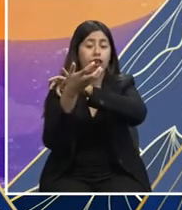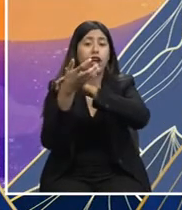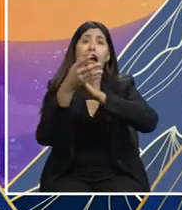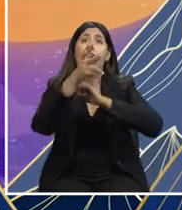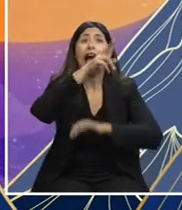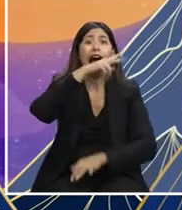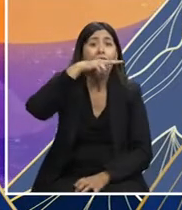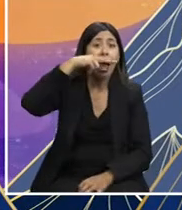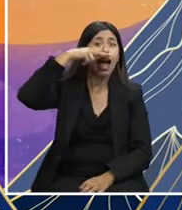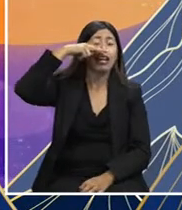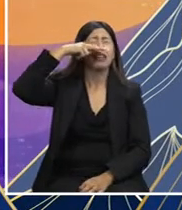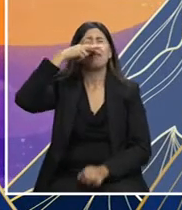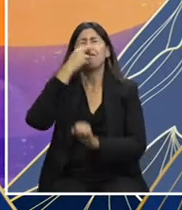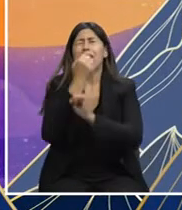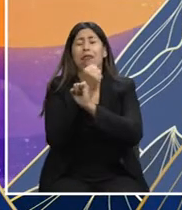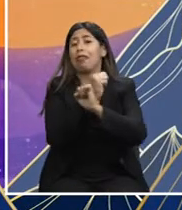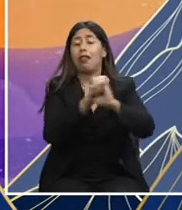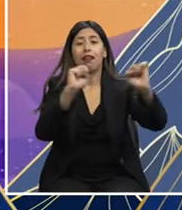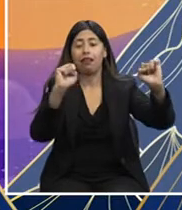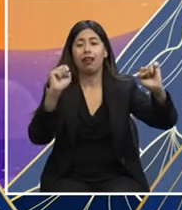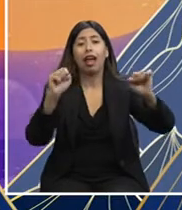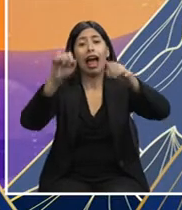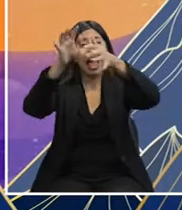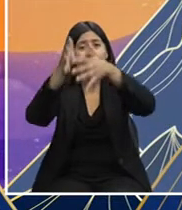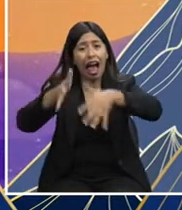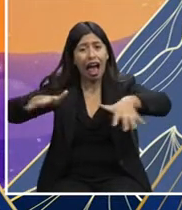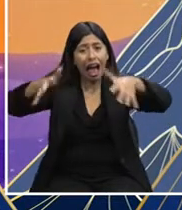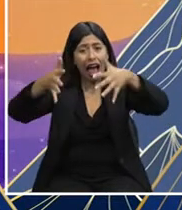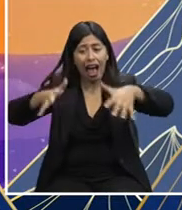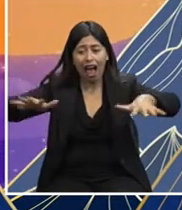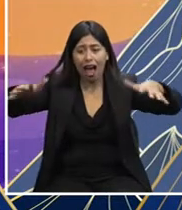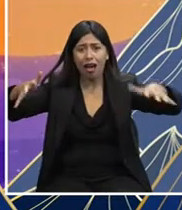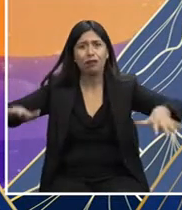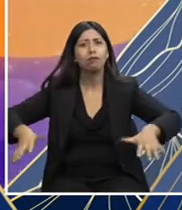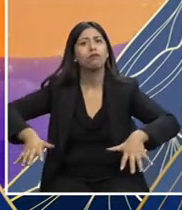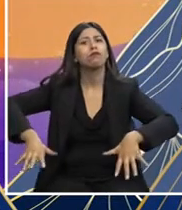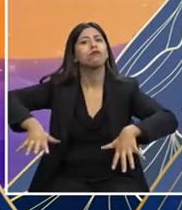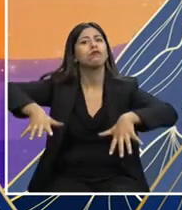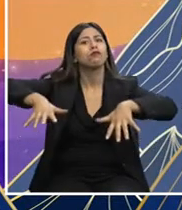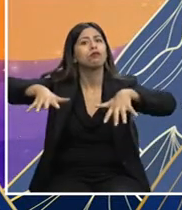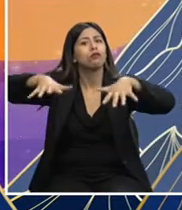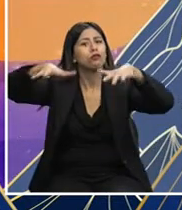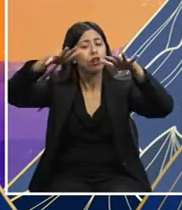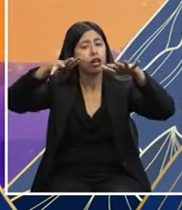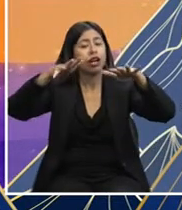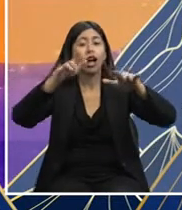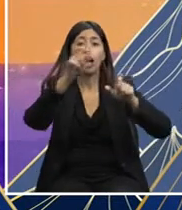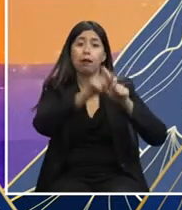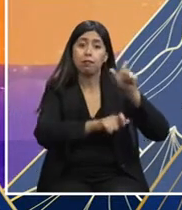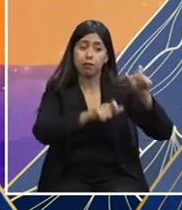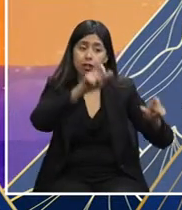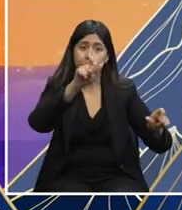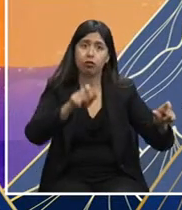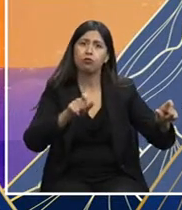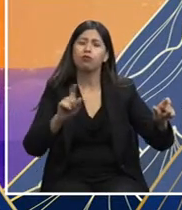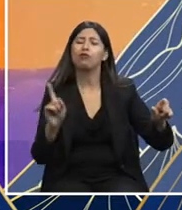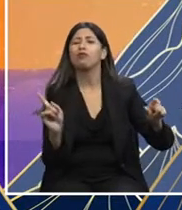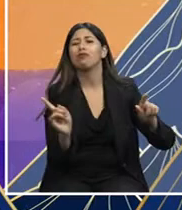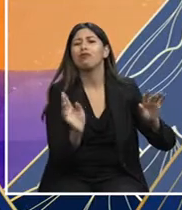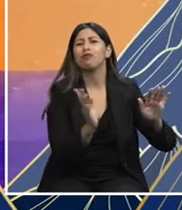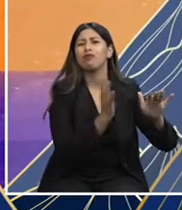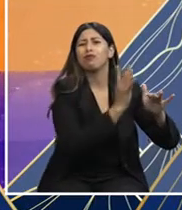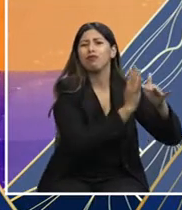rising, that populations are shifting, and that pandemics will increase. that biodiversity is on the verge